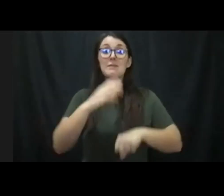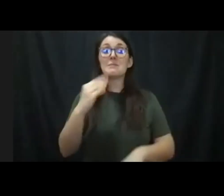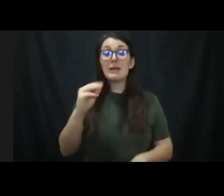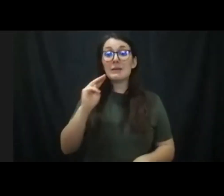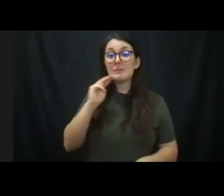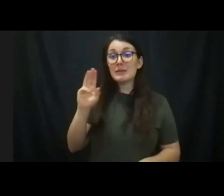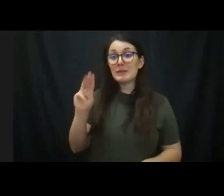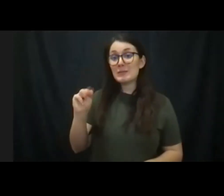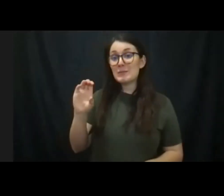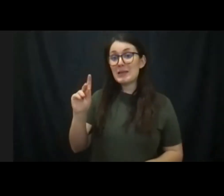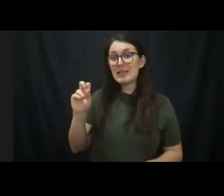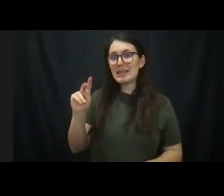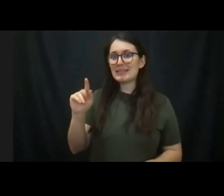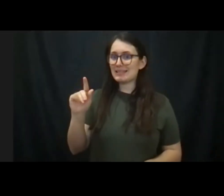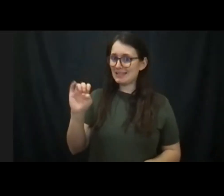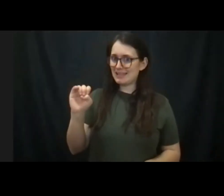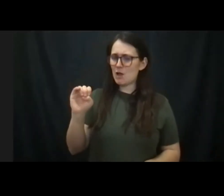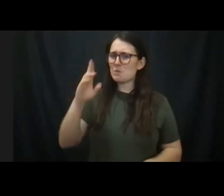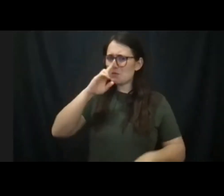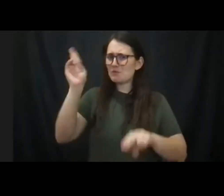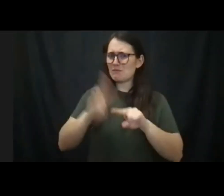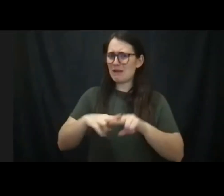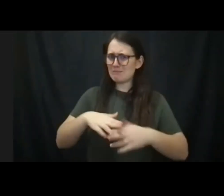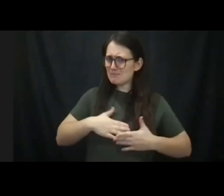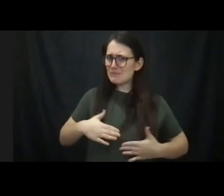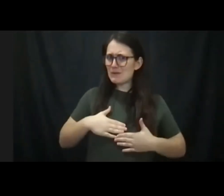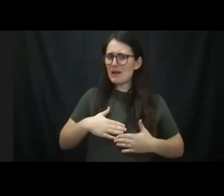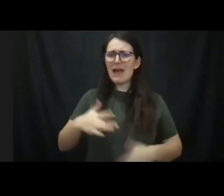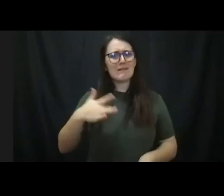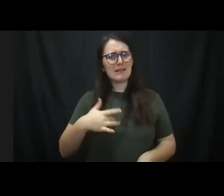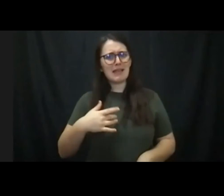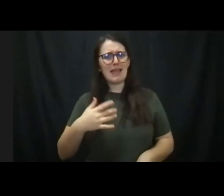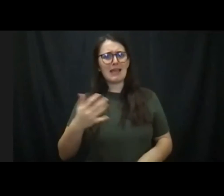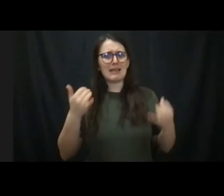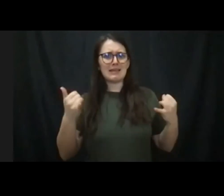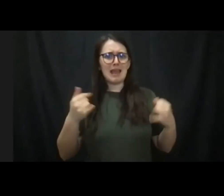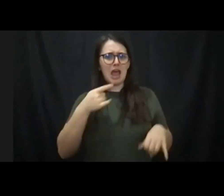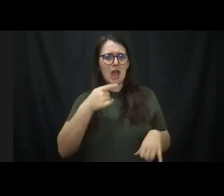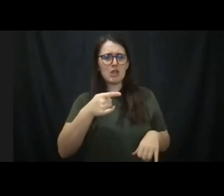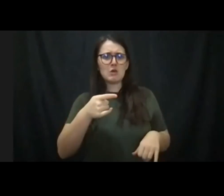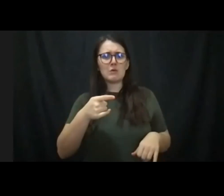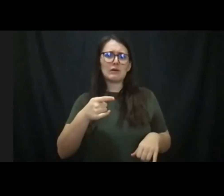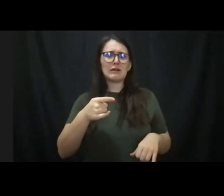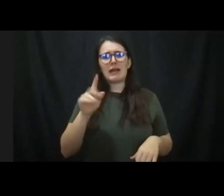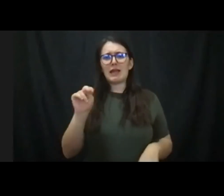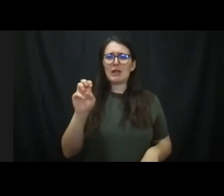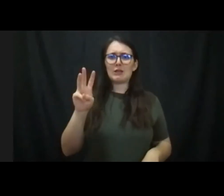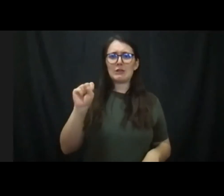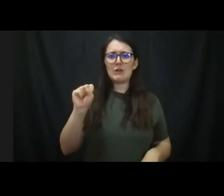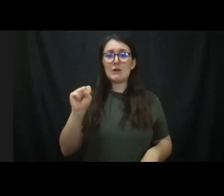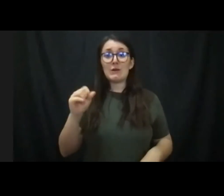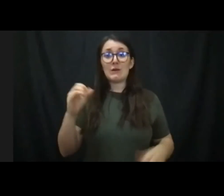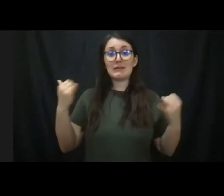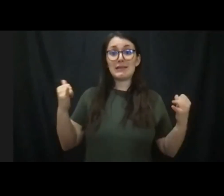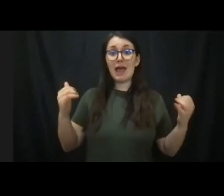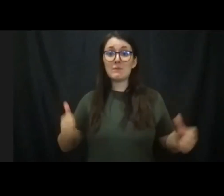was so fun. I feel like we have a little newscast going here. We're live at Depot Bay. It